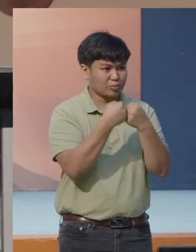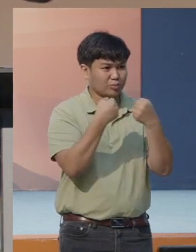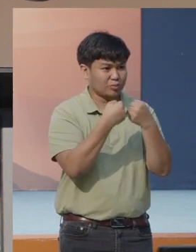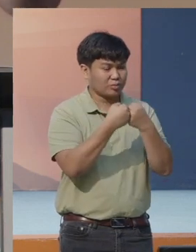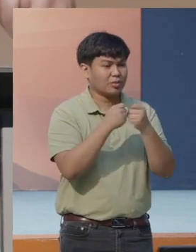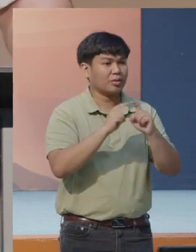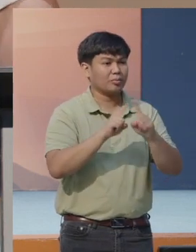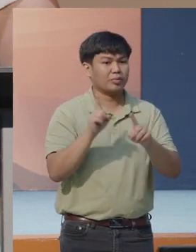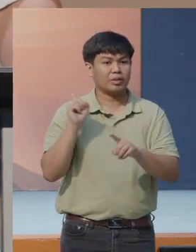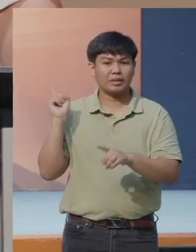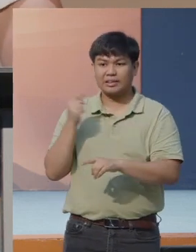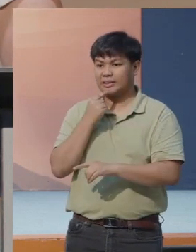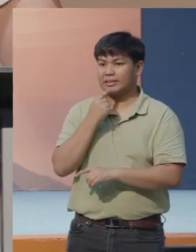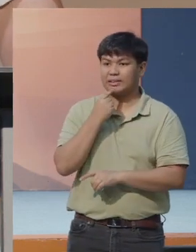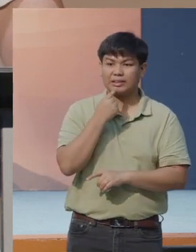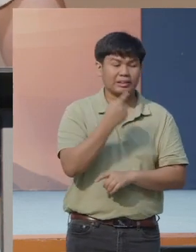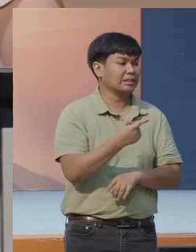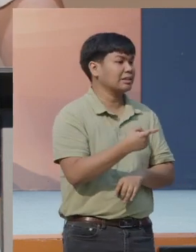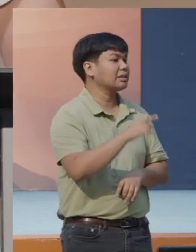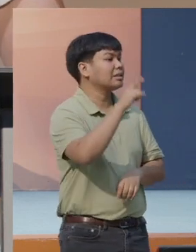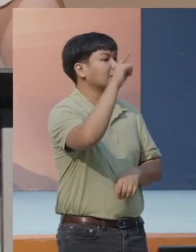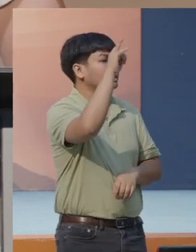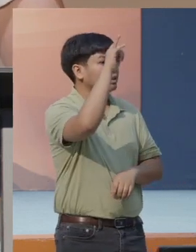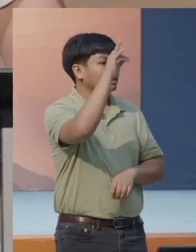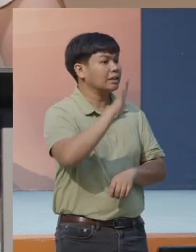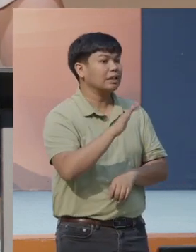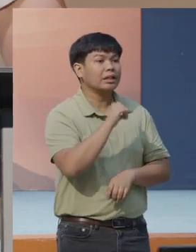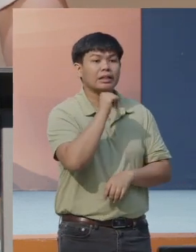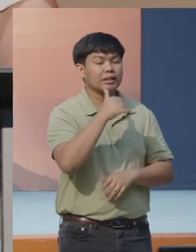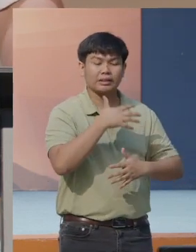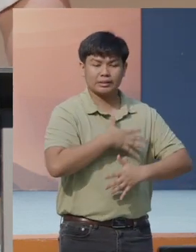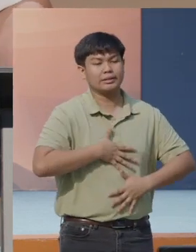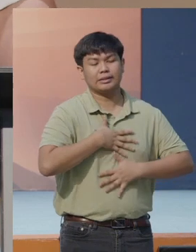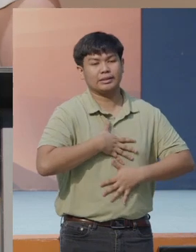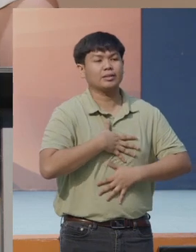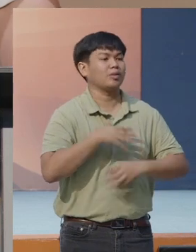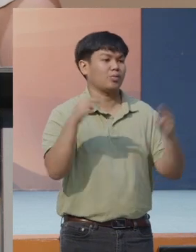must share to you that God is not pleased with war.